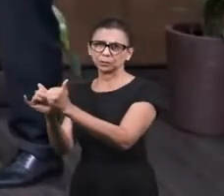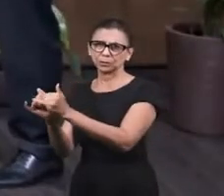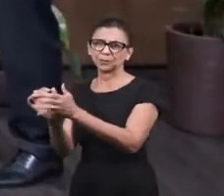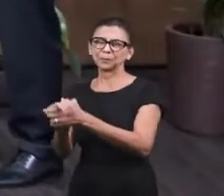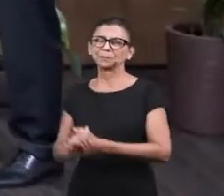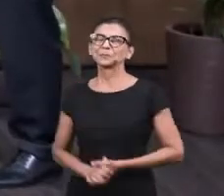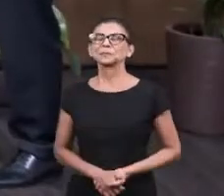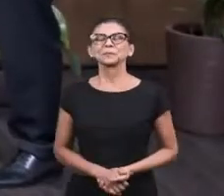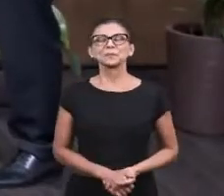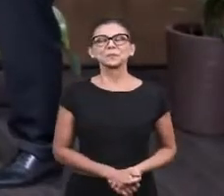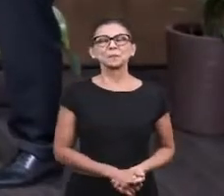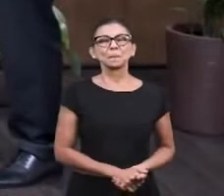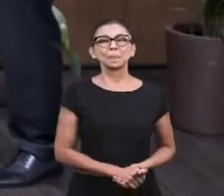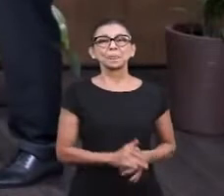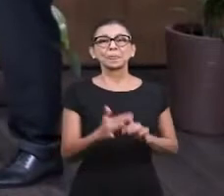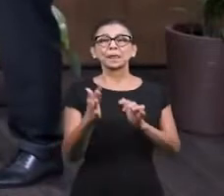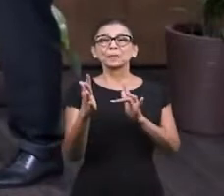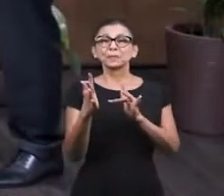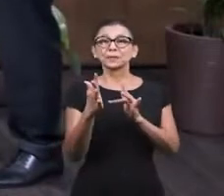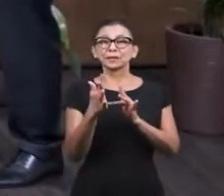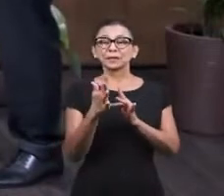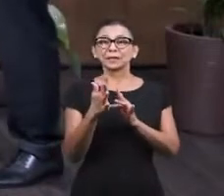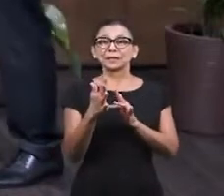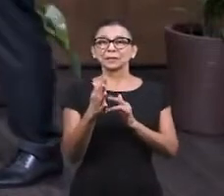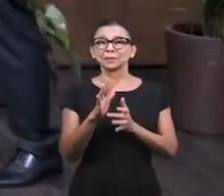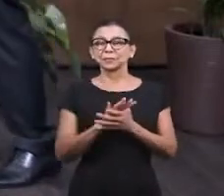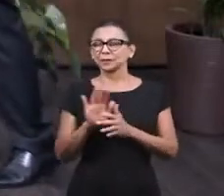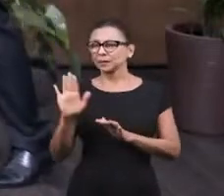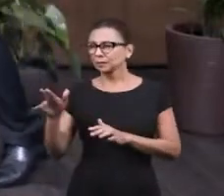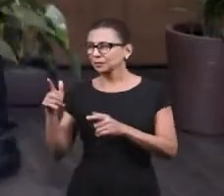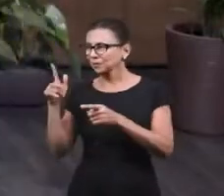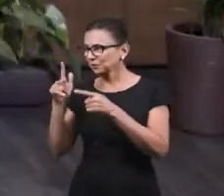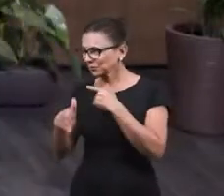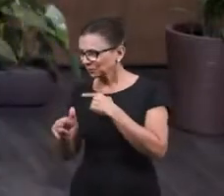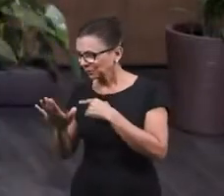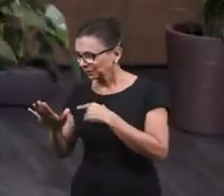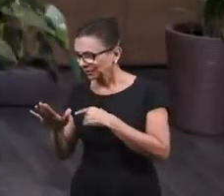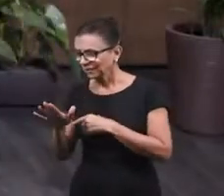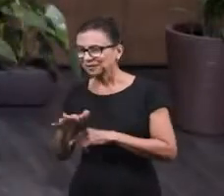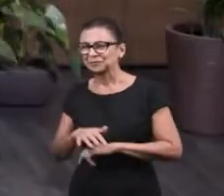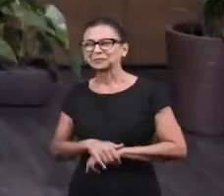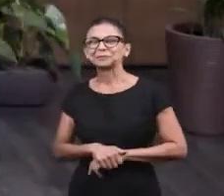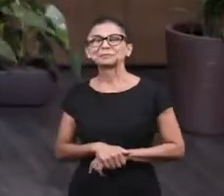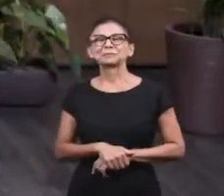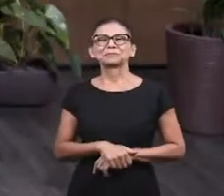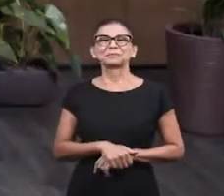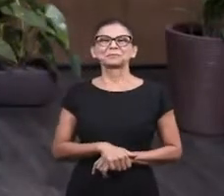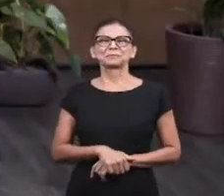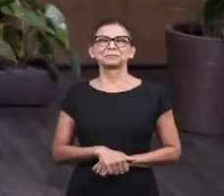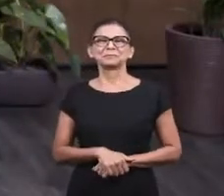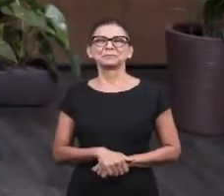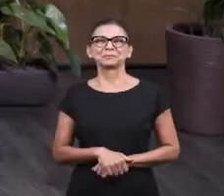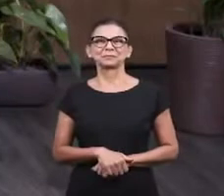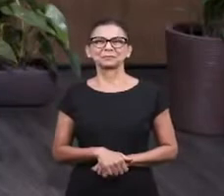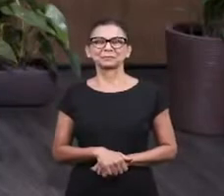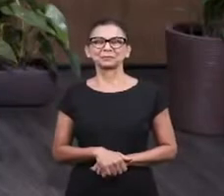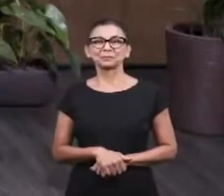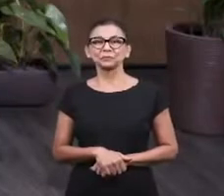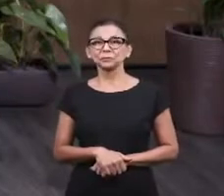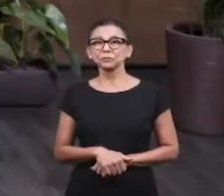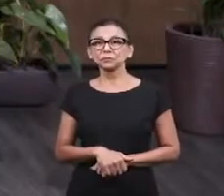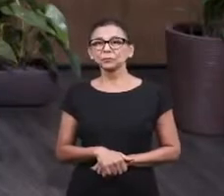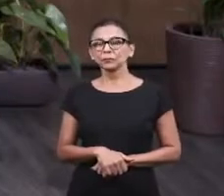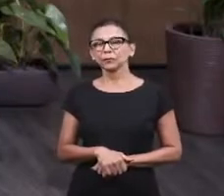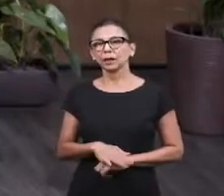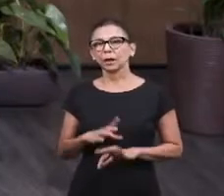that's why the disciples, when they said, teach us to pray, and the Lord Jesus didn't, I'm sorry to cut you off,